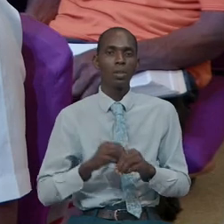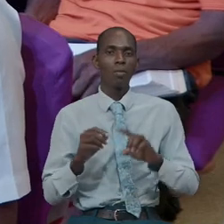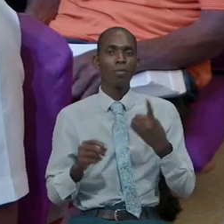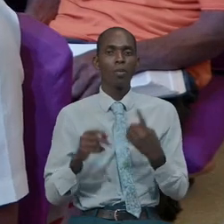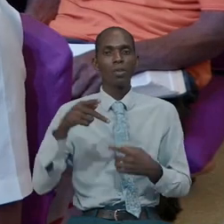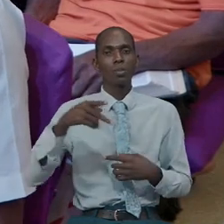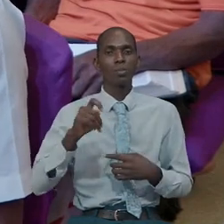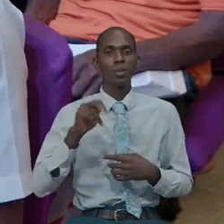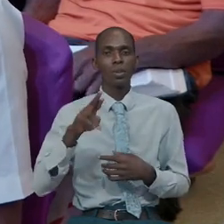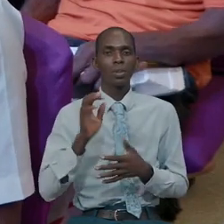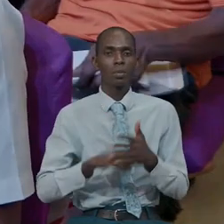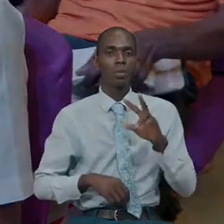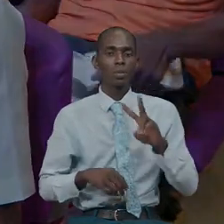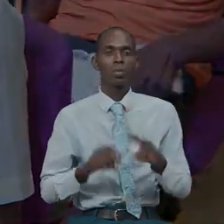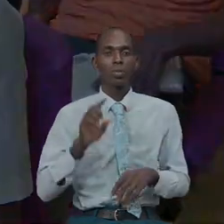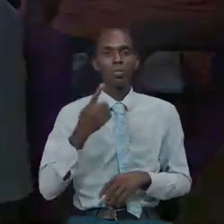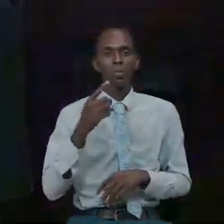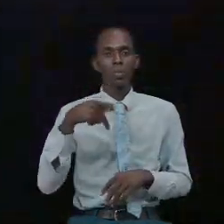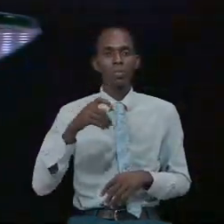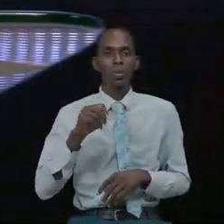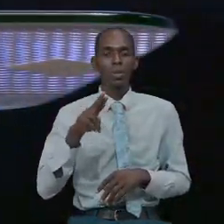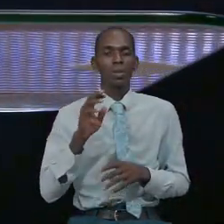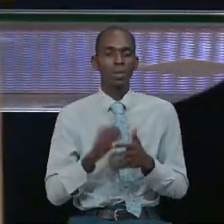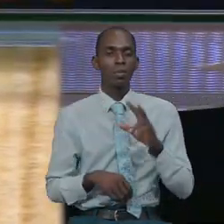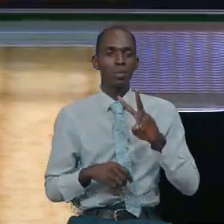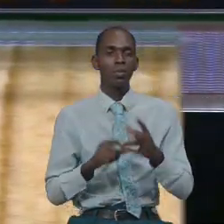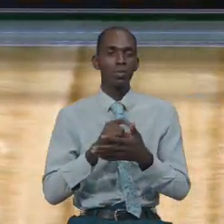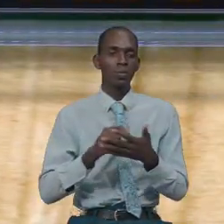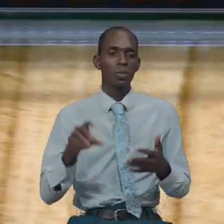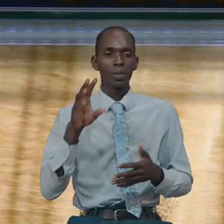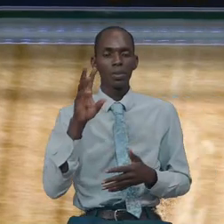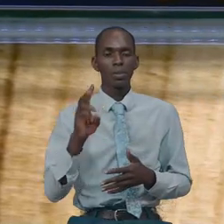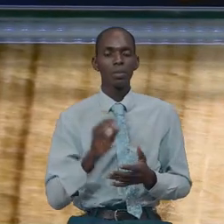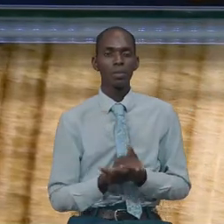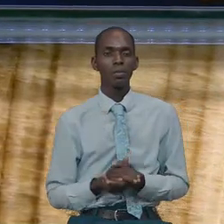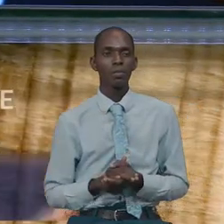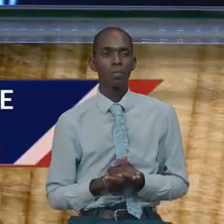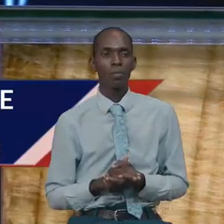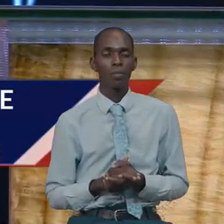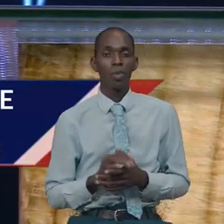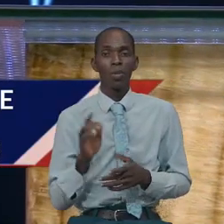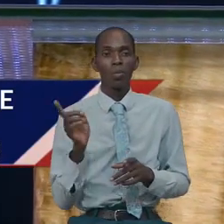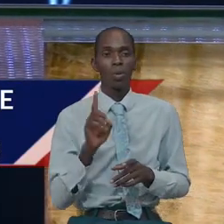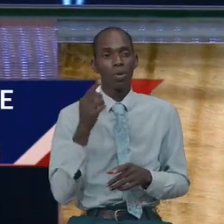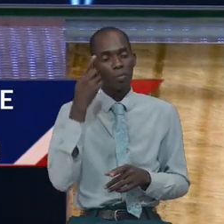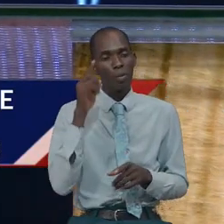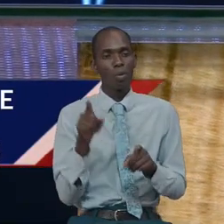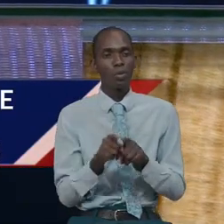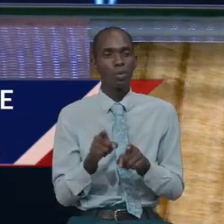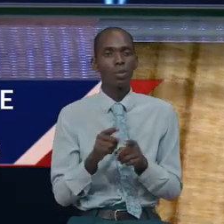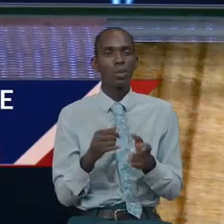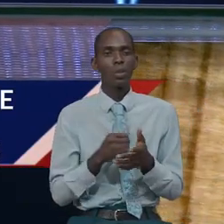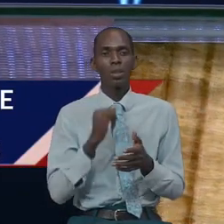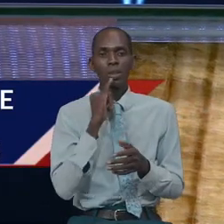Peter chapter 2, and I'm reading from verse 6. 1 Peter chapter 2, reading from verse 6. Wherefore